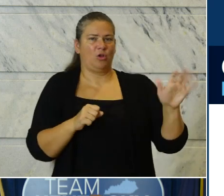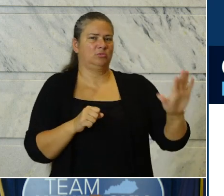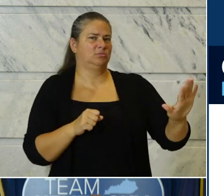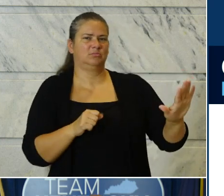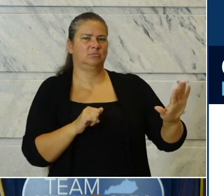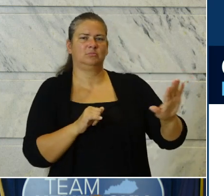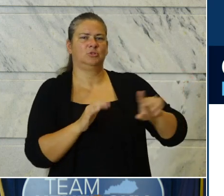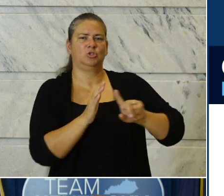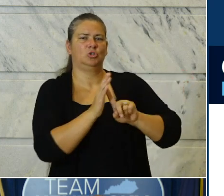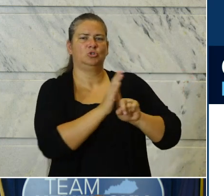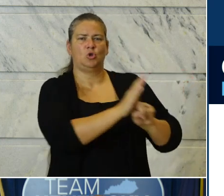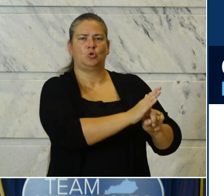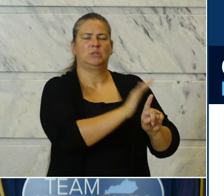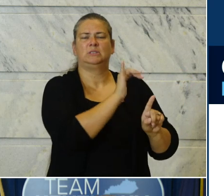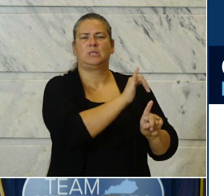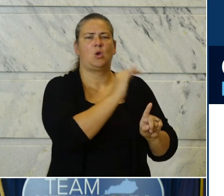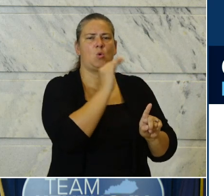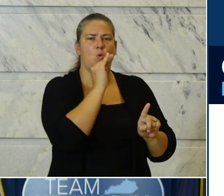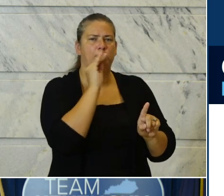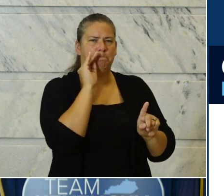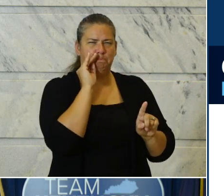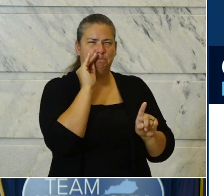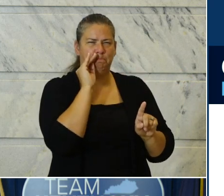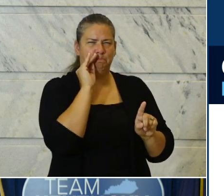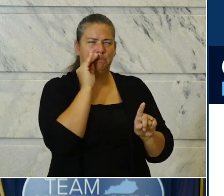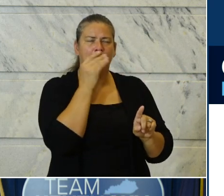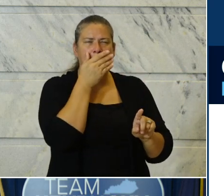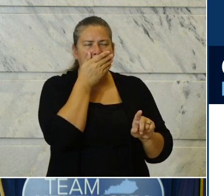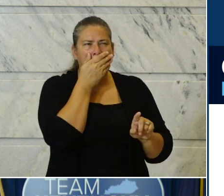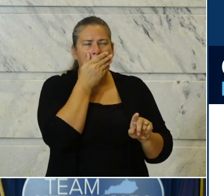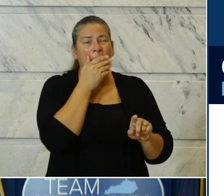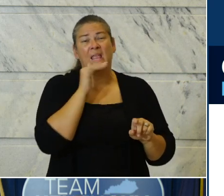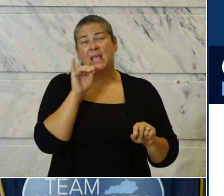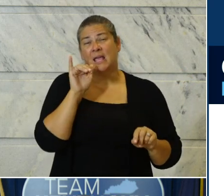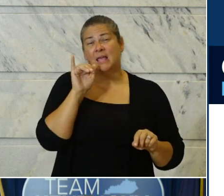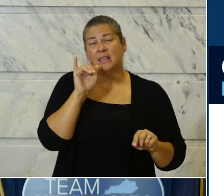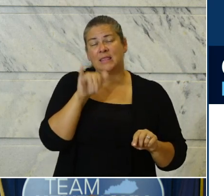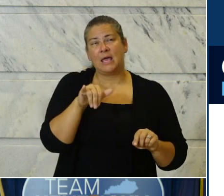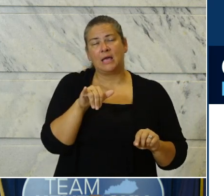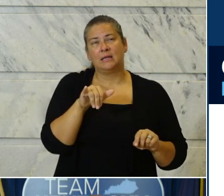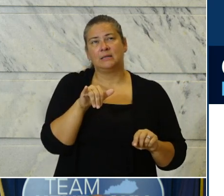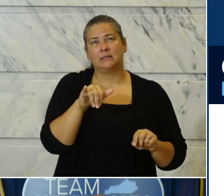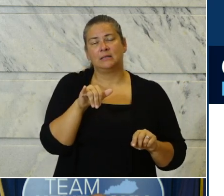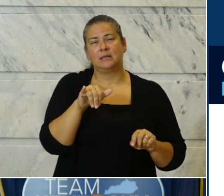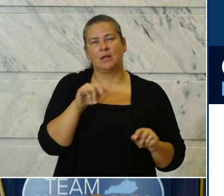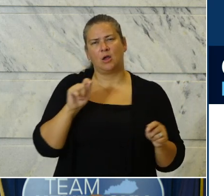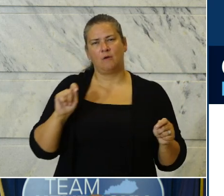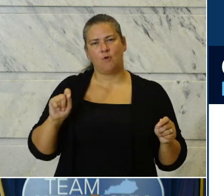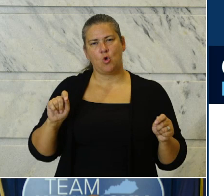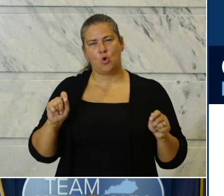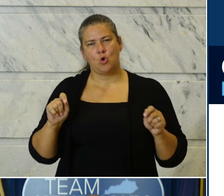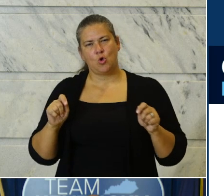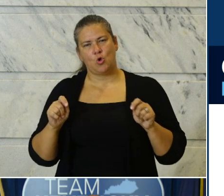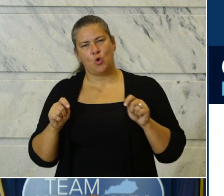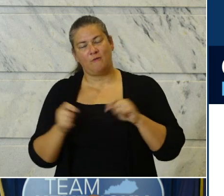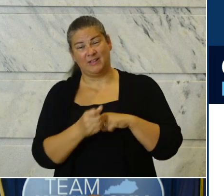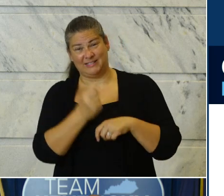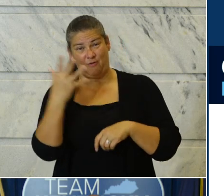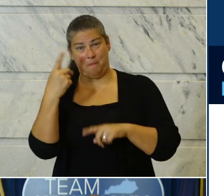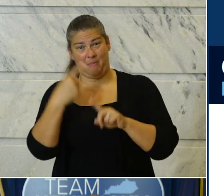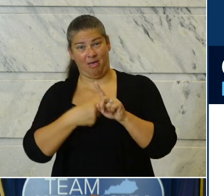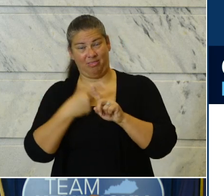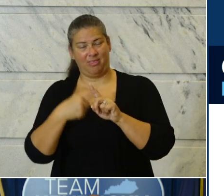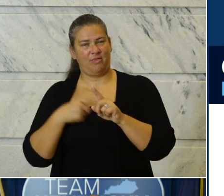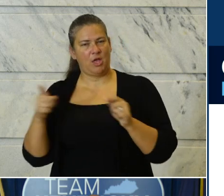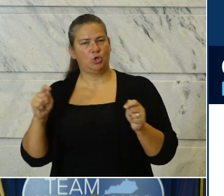in place or stay home. That unfortunately has evolved a lot over the last few months and changed